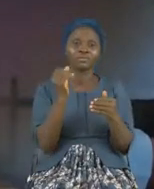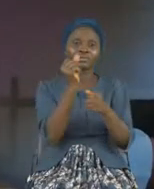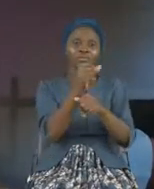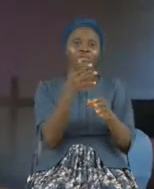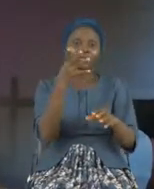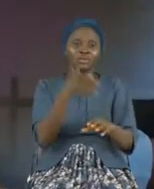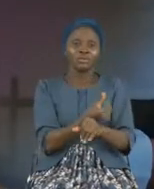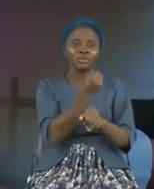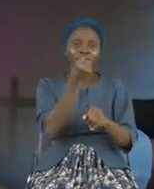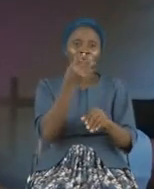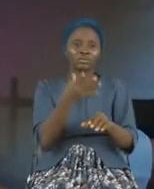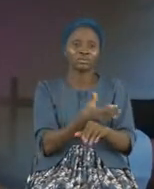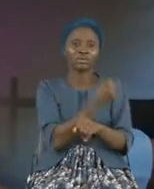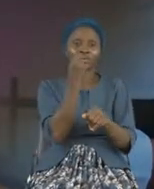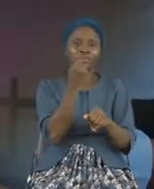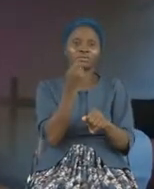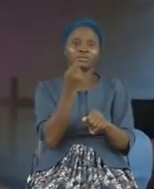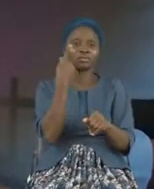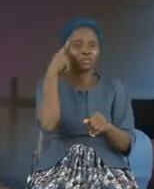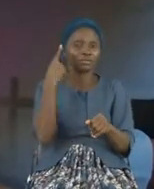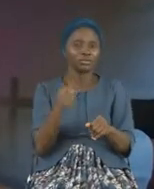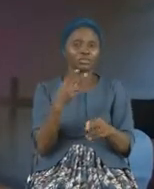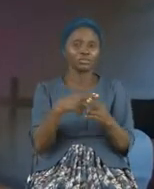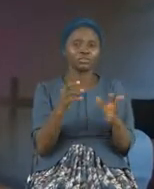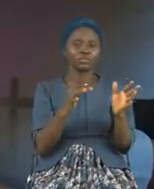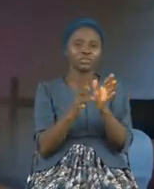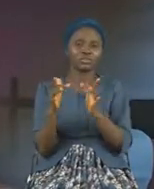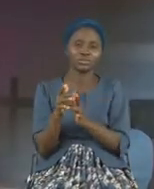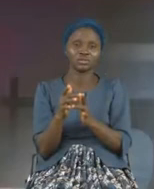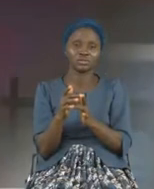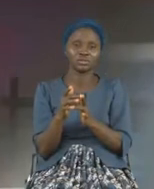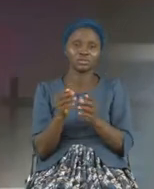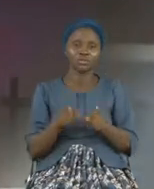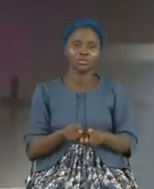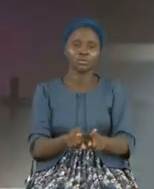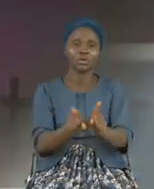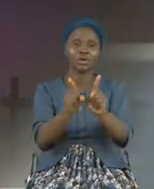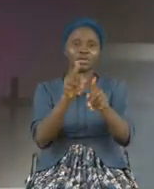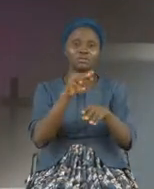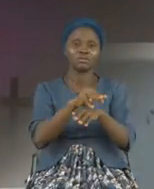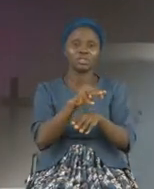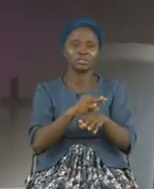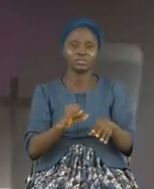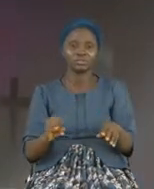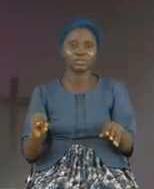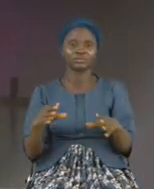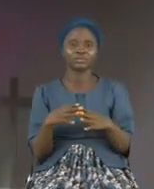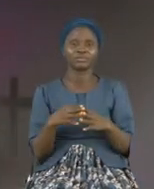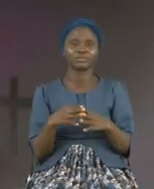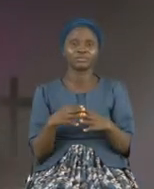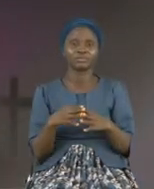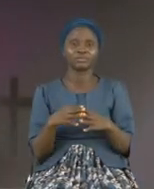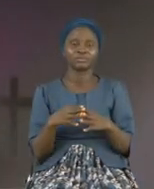for the name of Jesus while ministering. Look at Acts